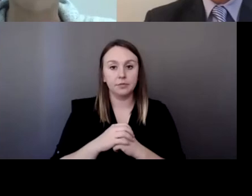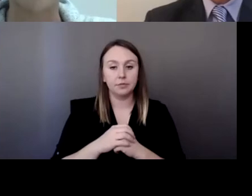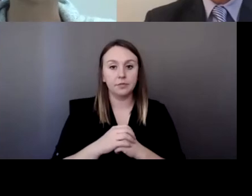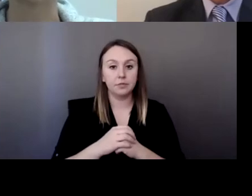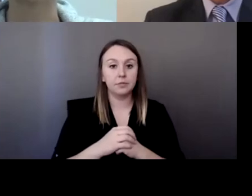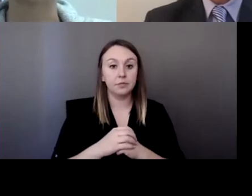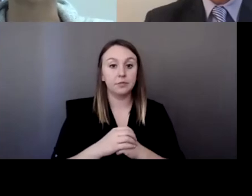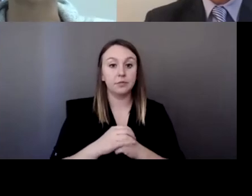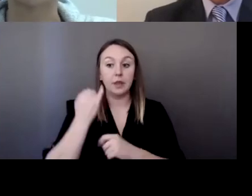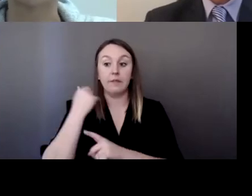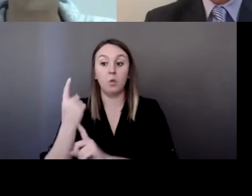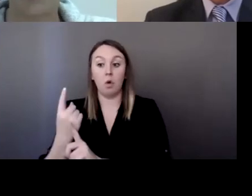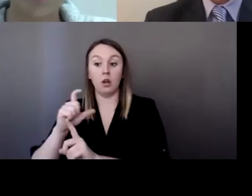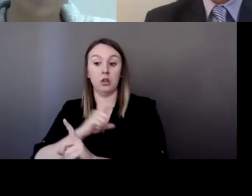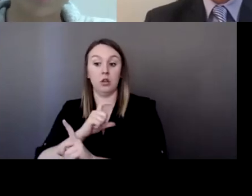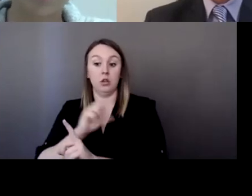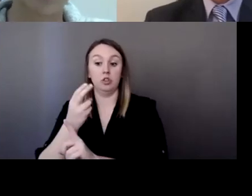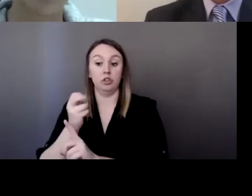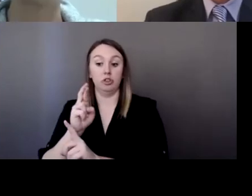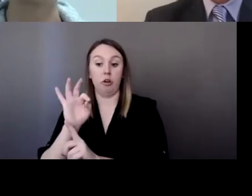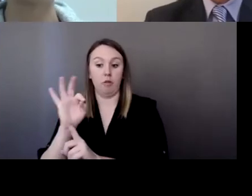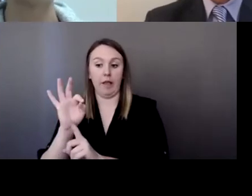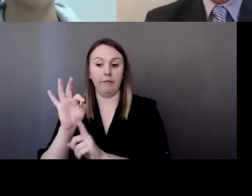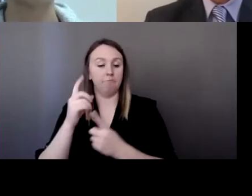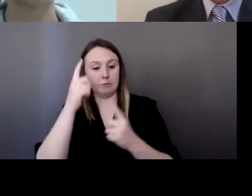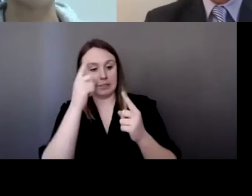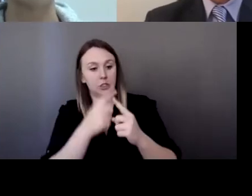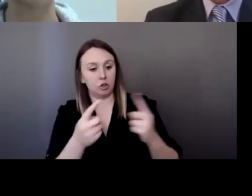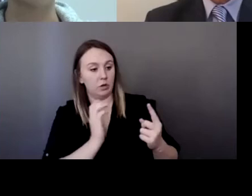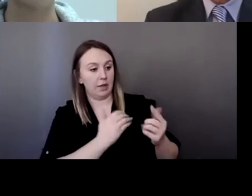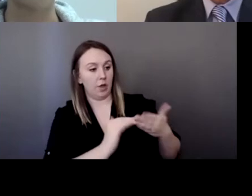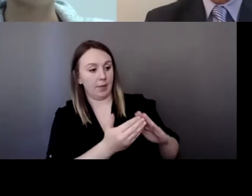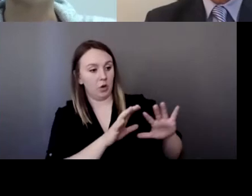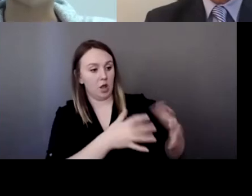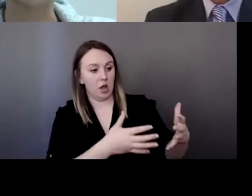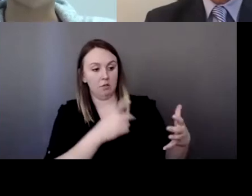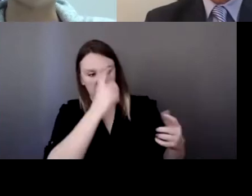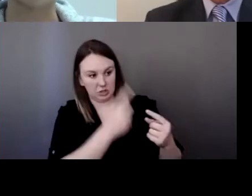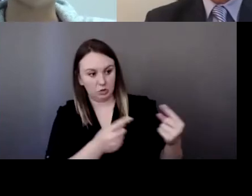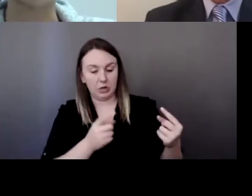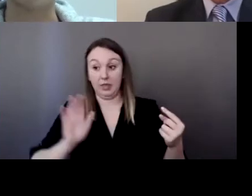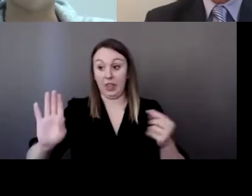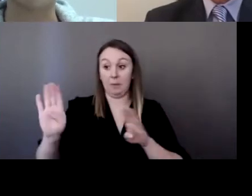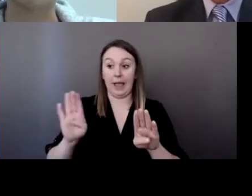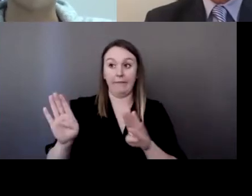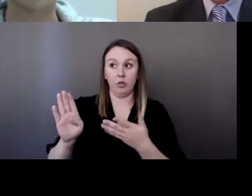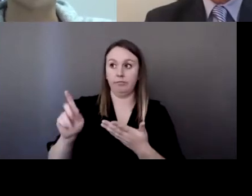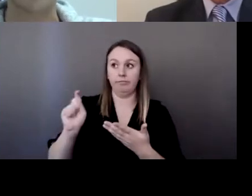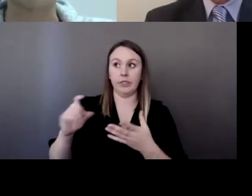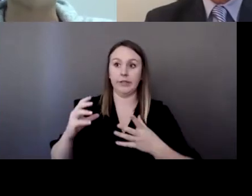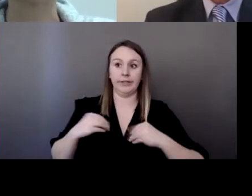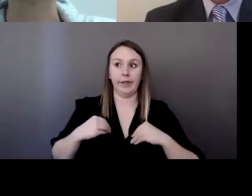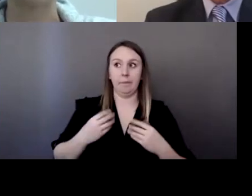sheriff that doesn't agree with our community, whatever their behavior is, that's what it is. We might not even be able